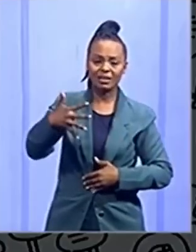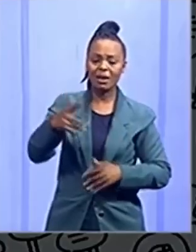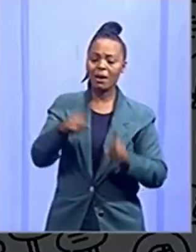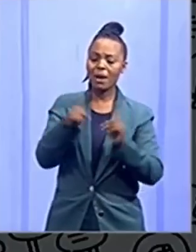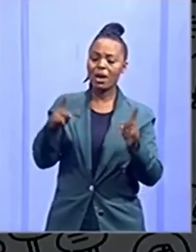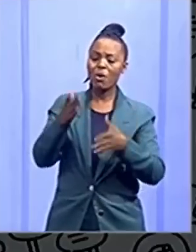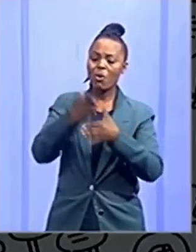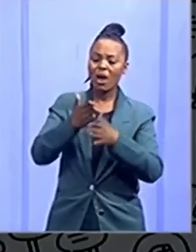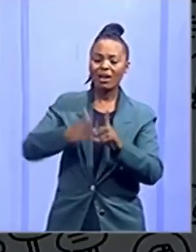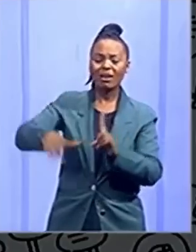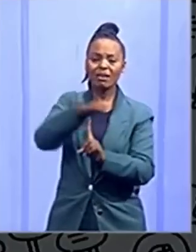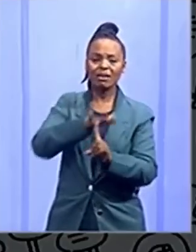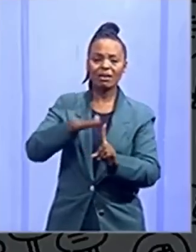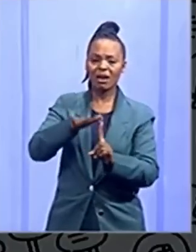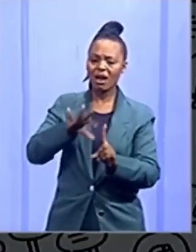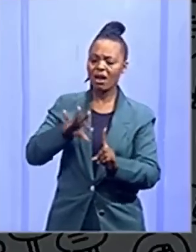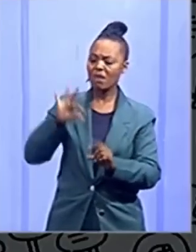teng